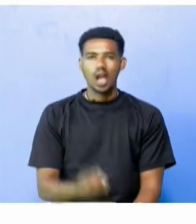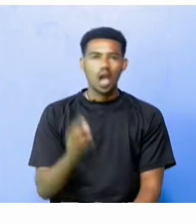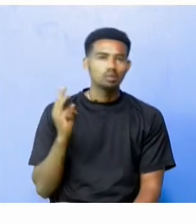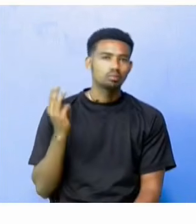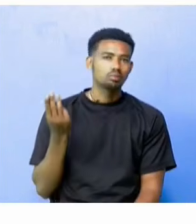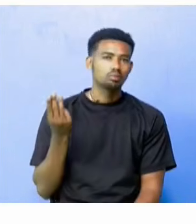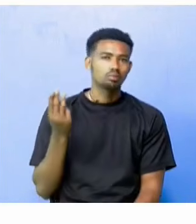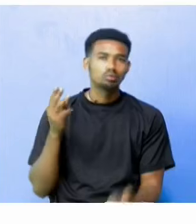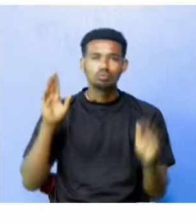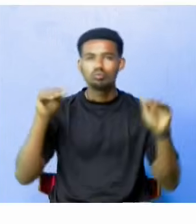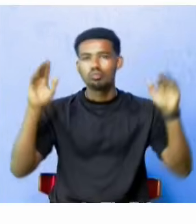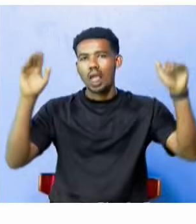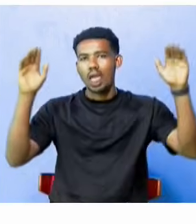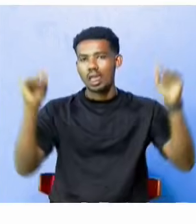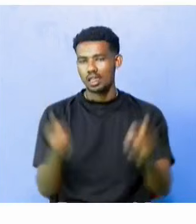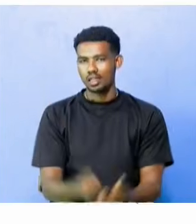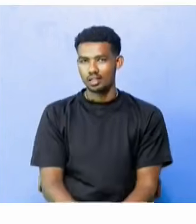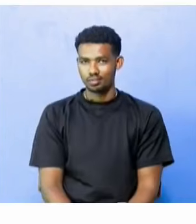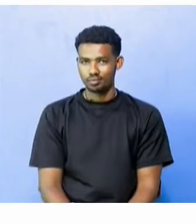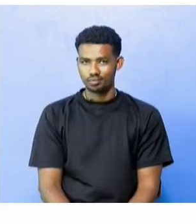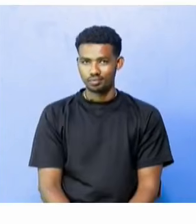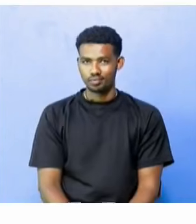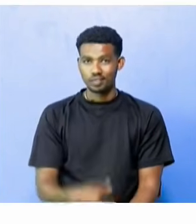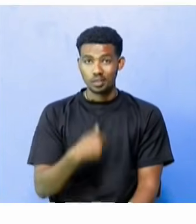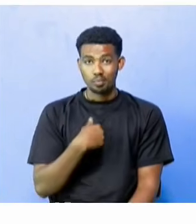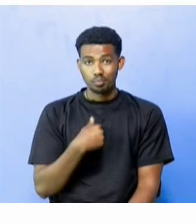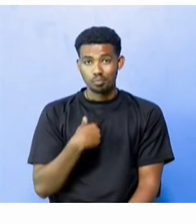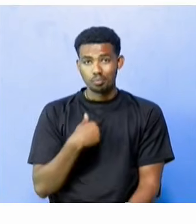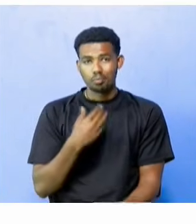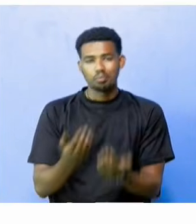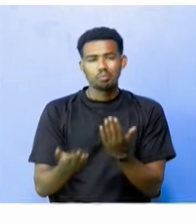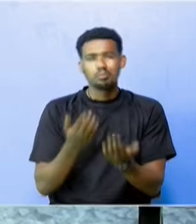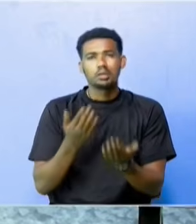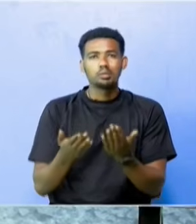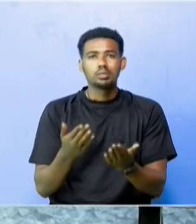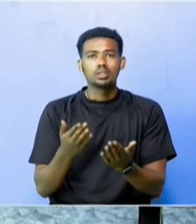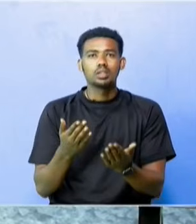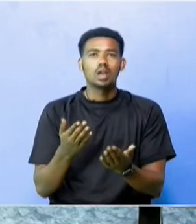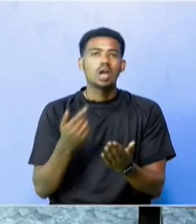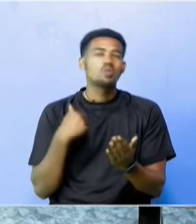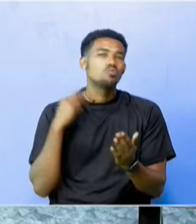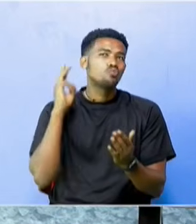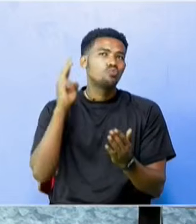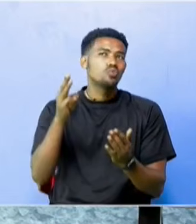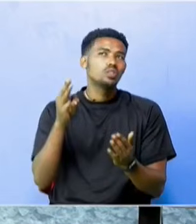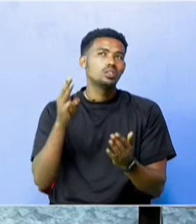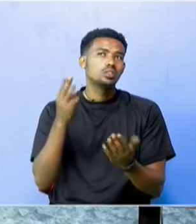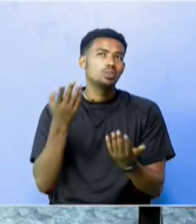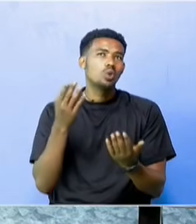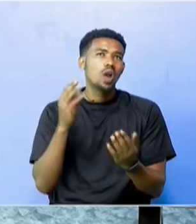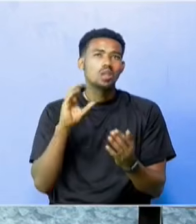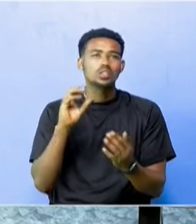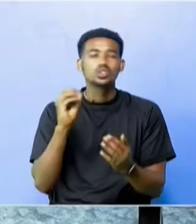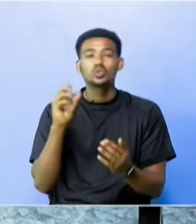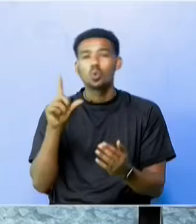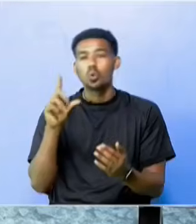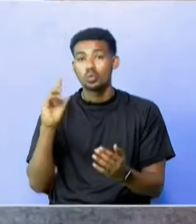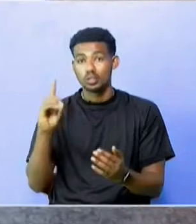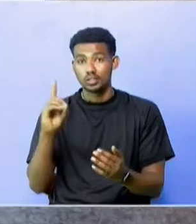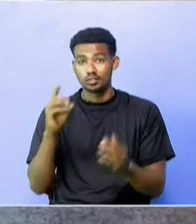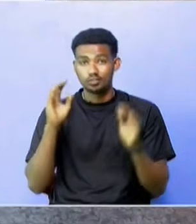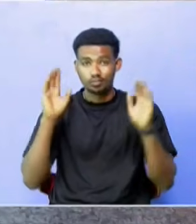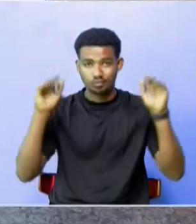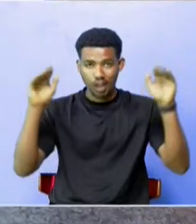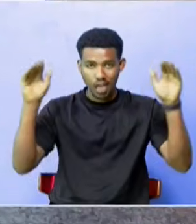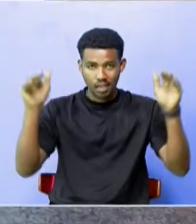fly. Yes? If I were a bird, I would or I could fly. Or just now, at